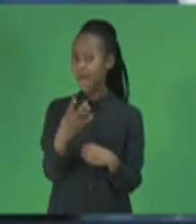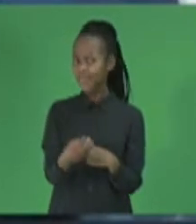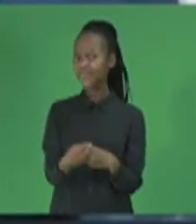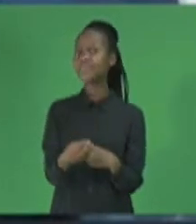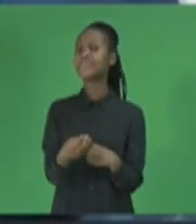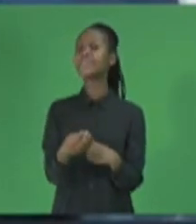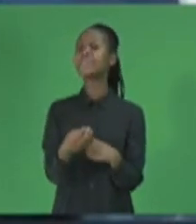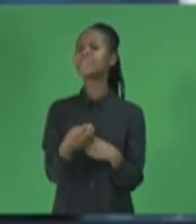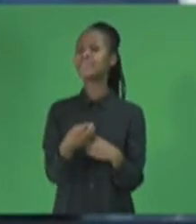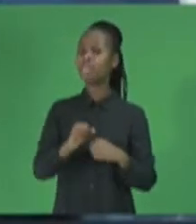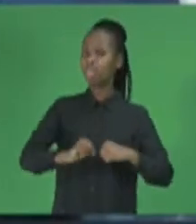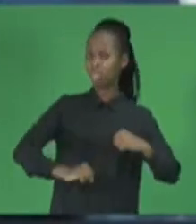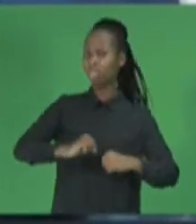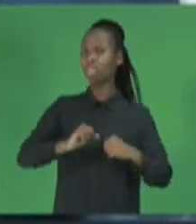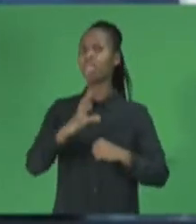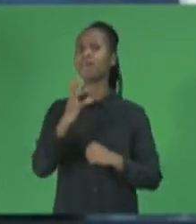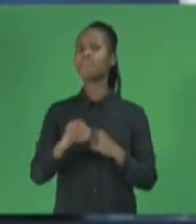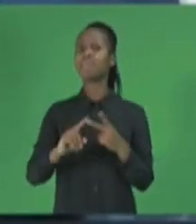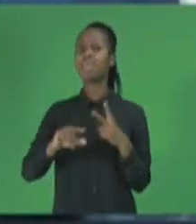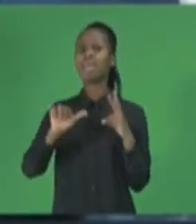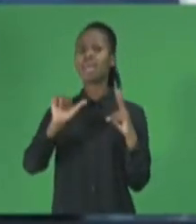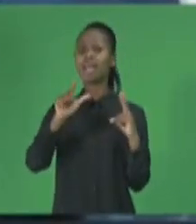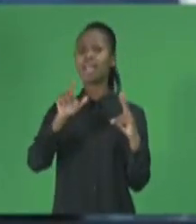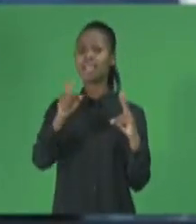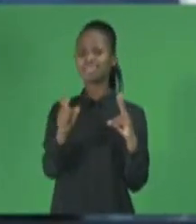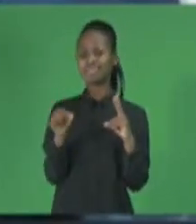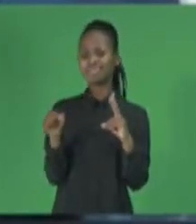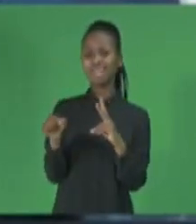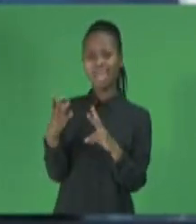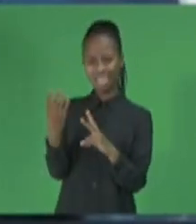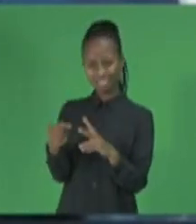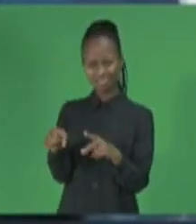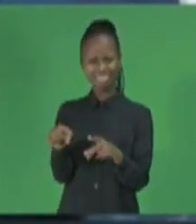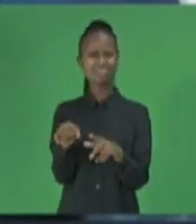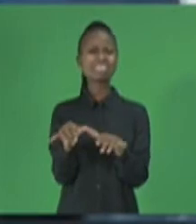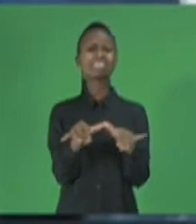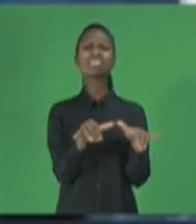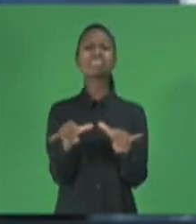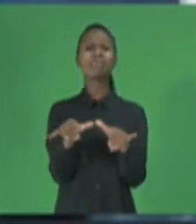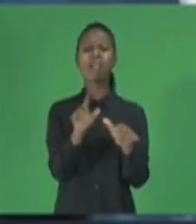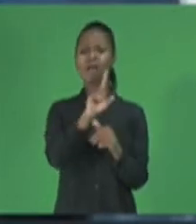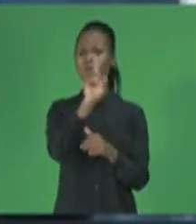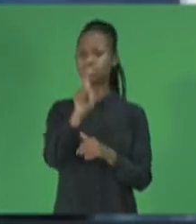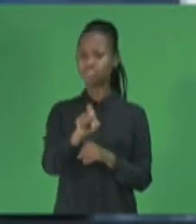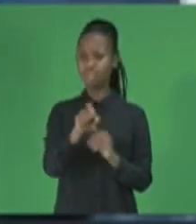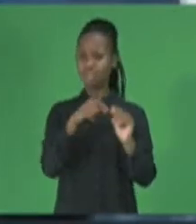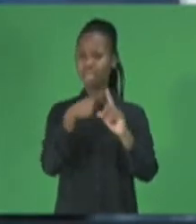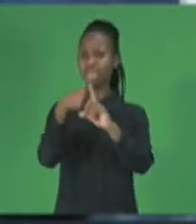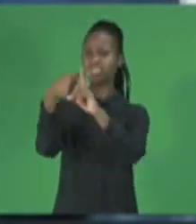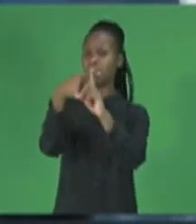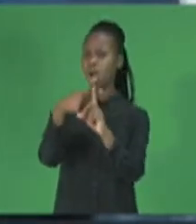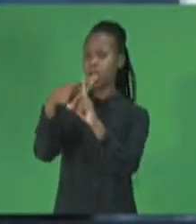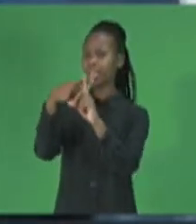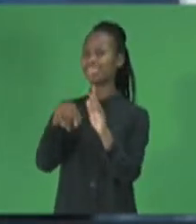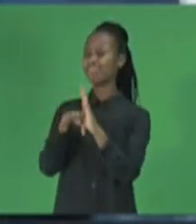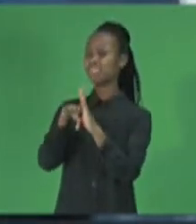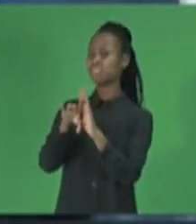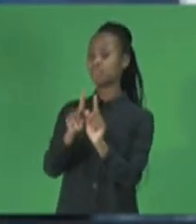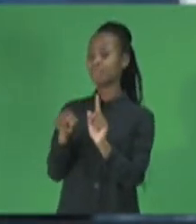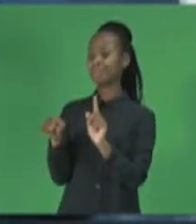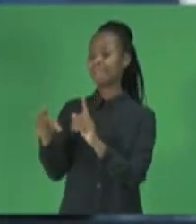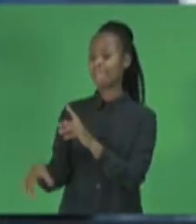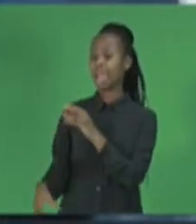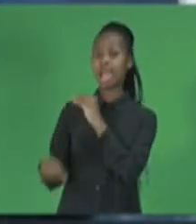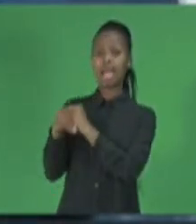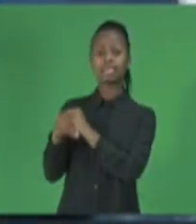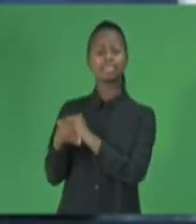similar question to what you've just responded to on the inflation target, but he closes it off by asking, when do you think